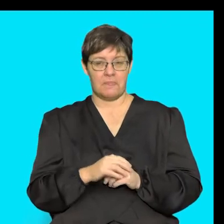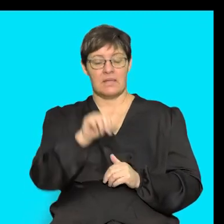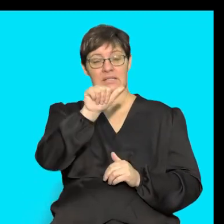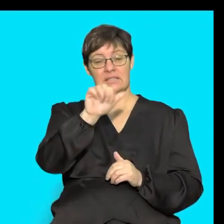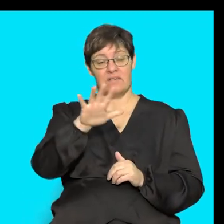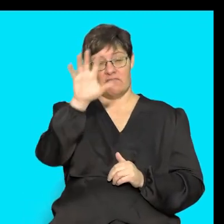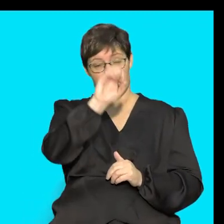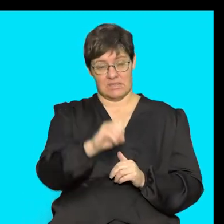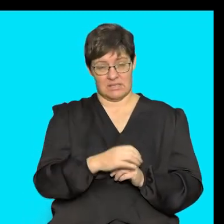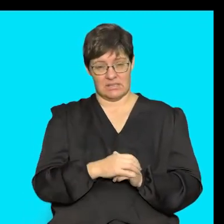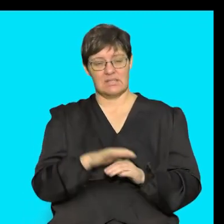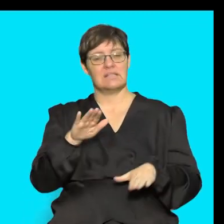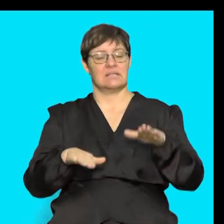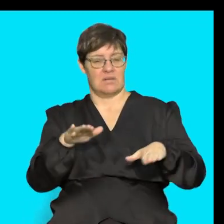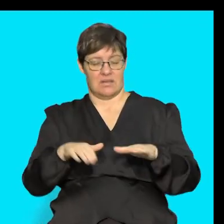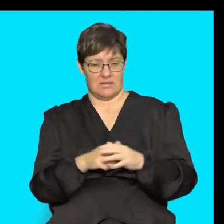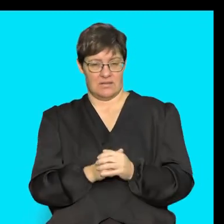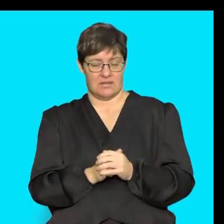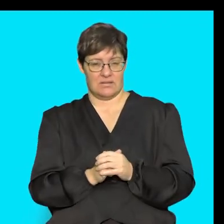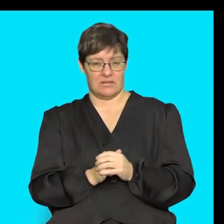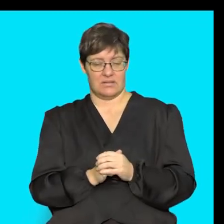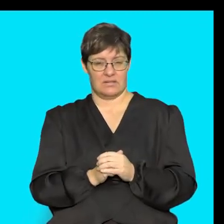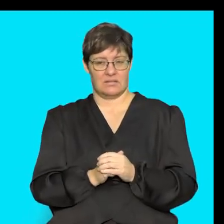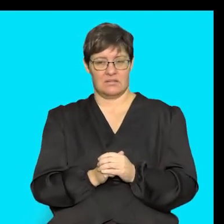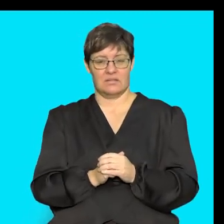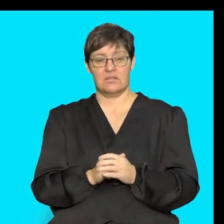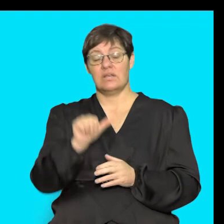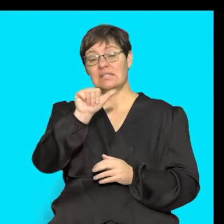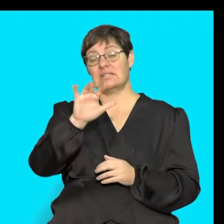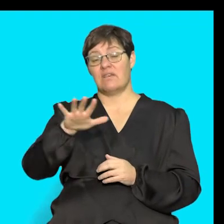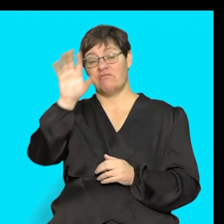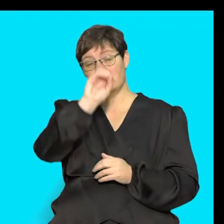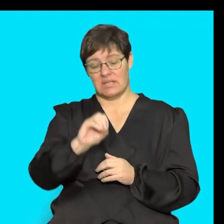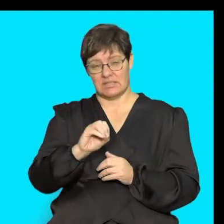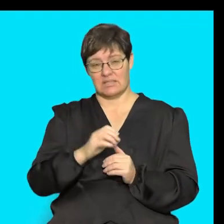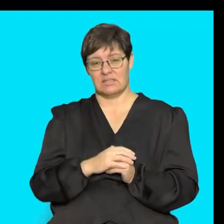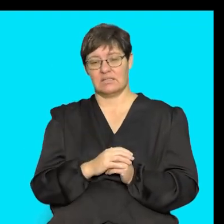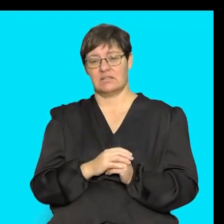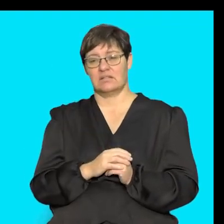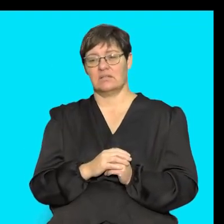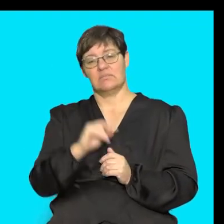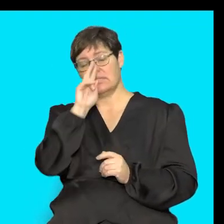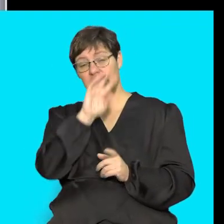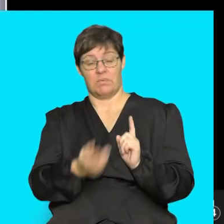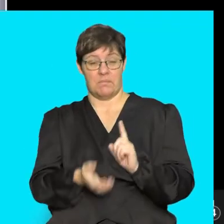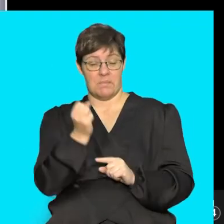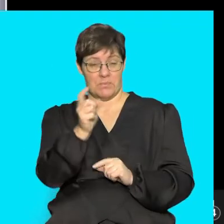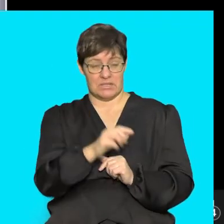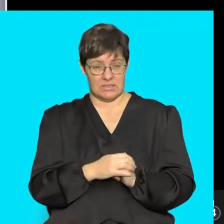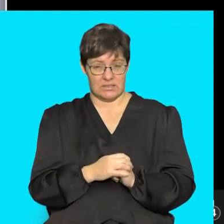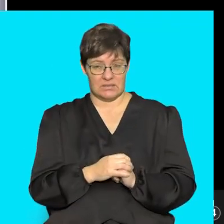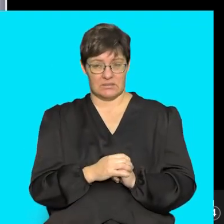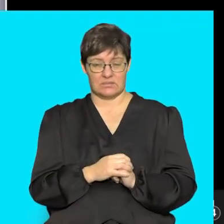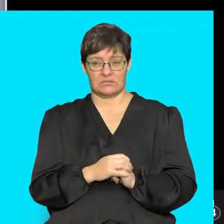The 65%. Okay, similarly, let's see that. So 65%, let's predict and see what we